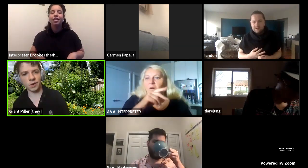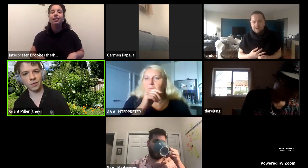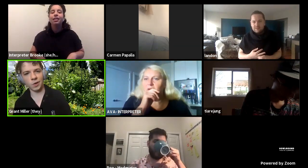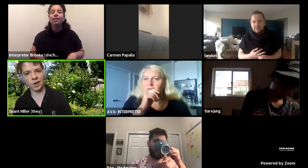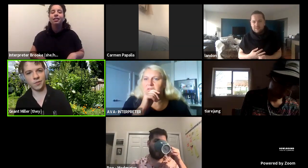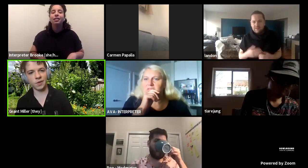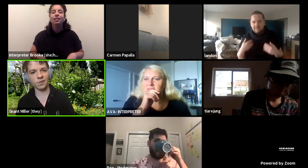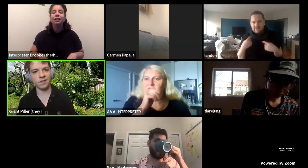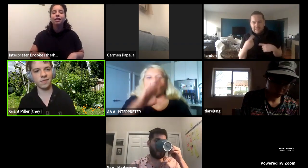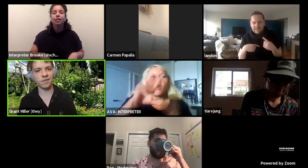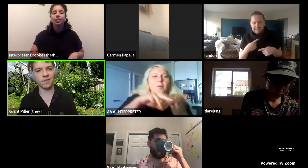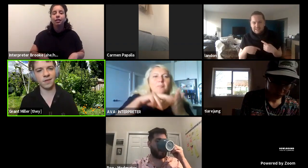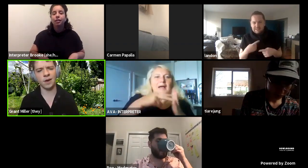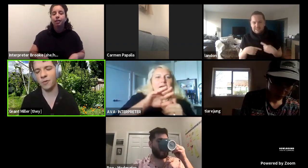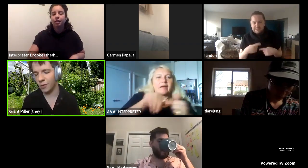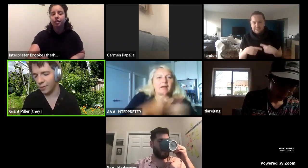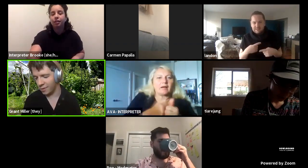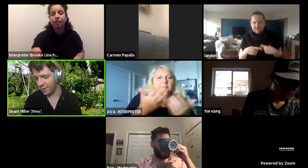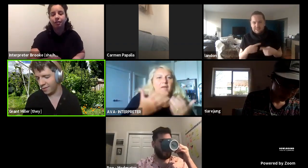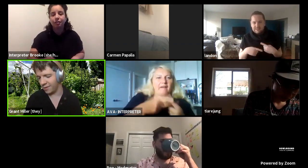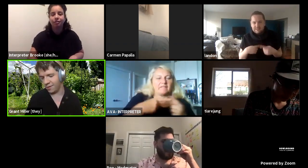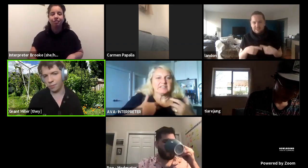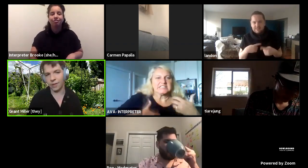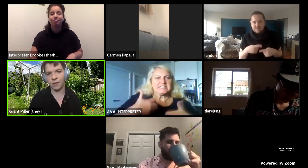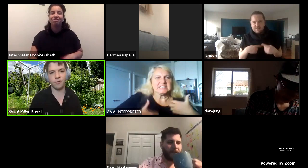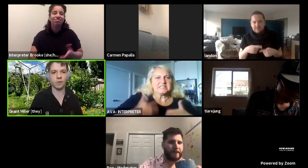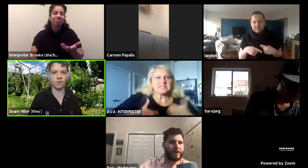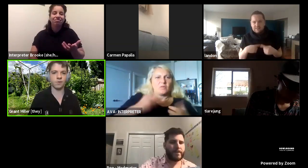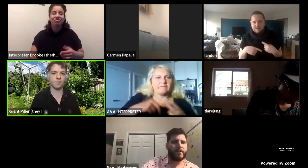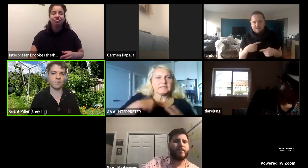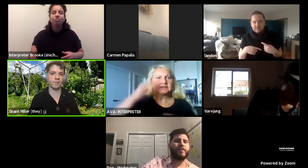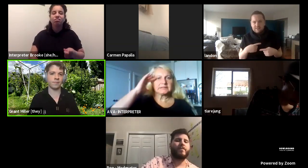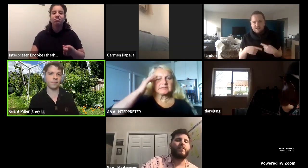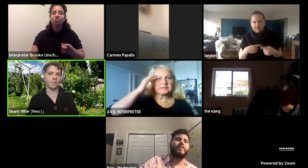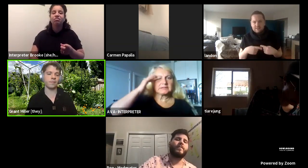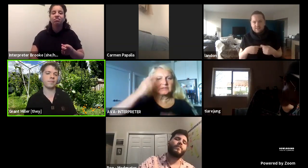move in whatever way feels comfortable, pleasurable.